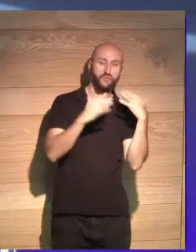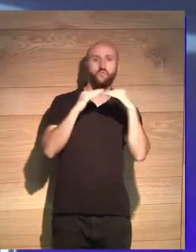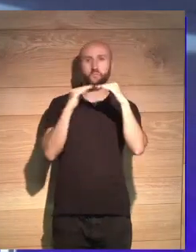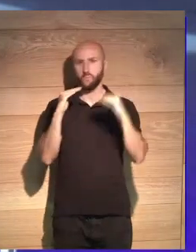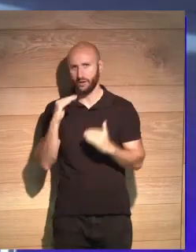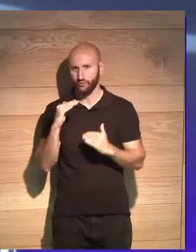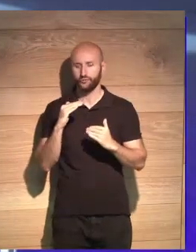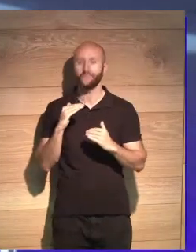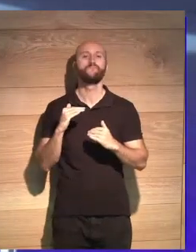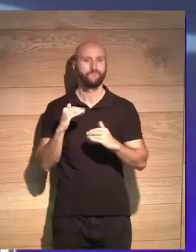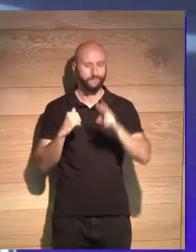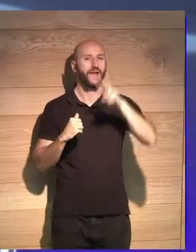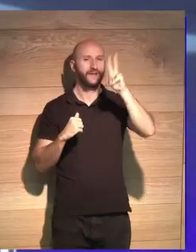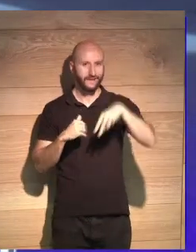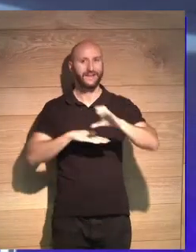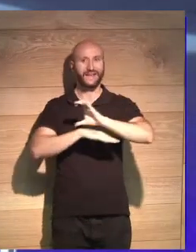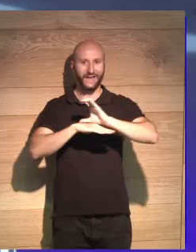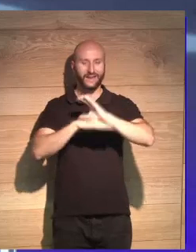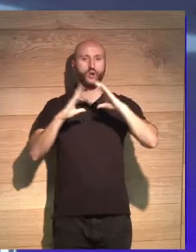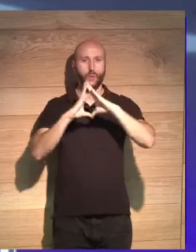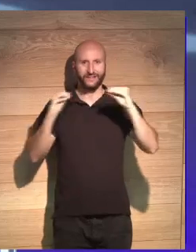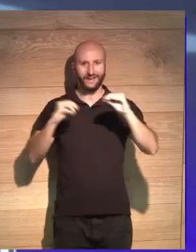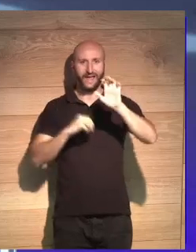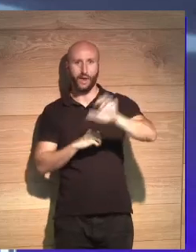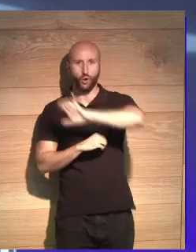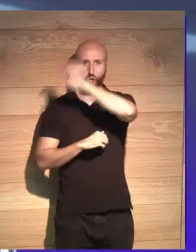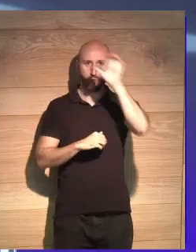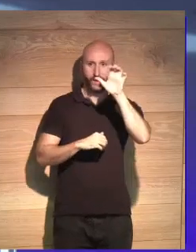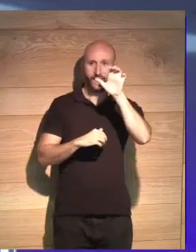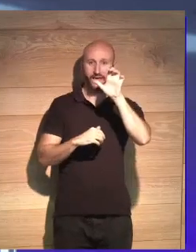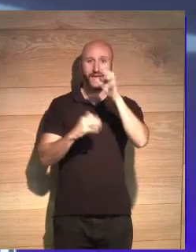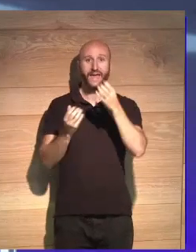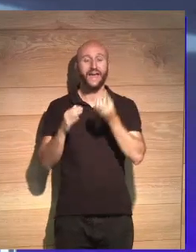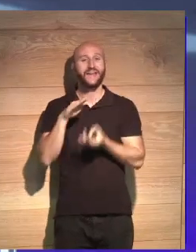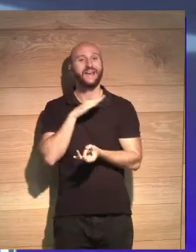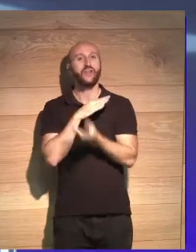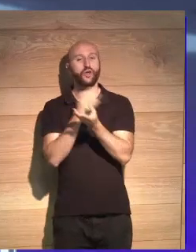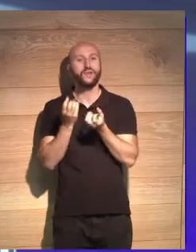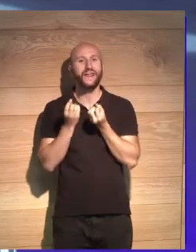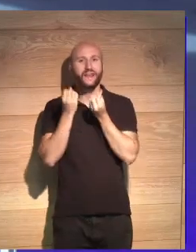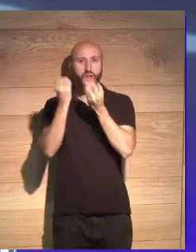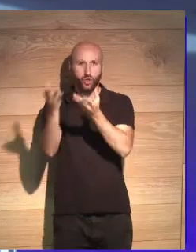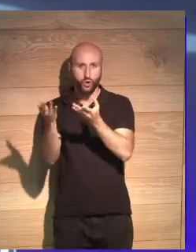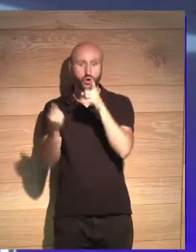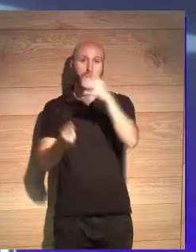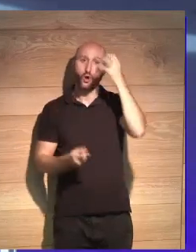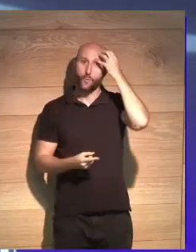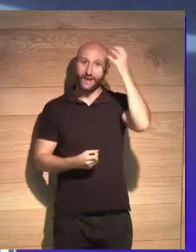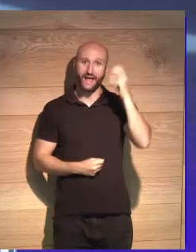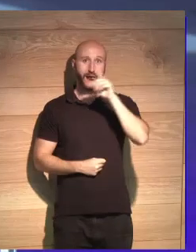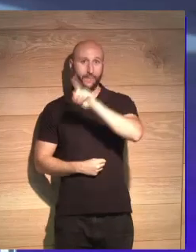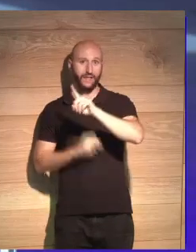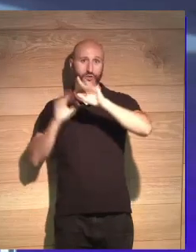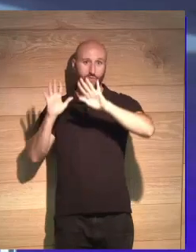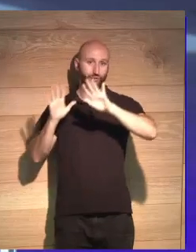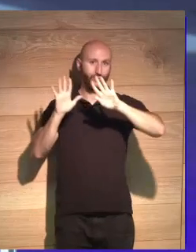so long ago, maybe less than 10 years, but it is a degree in Europe, and the first degree was created